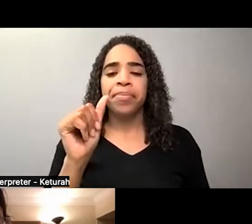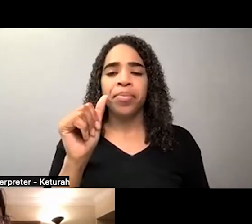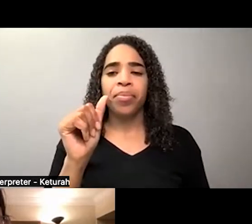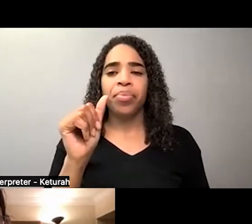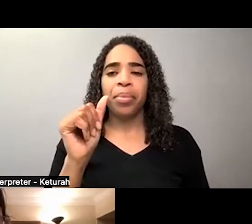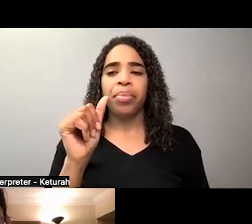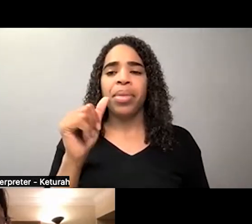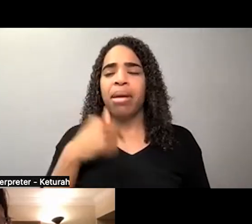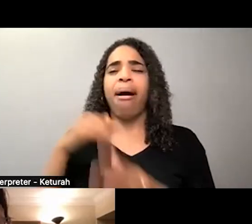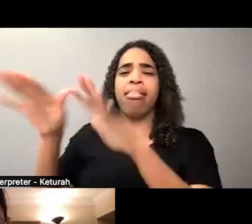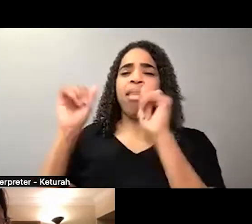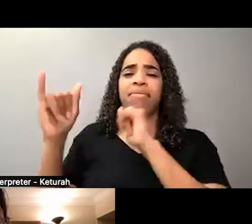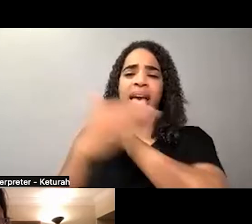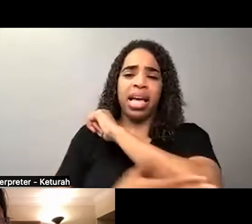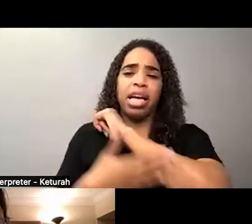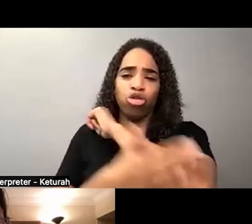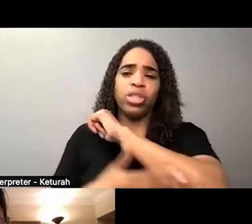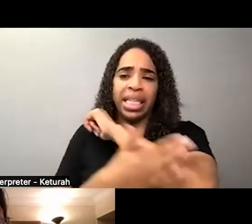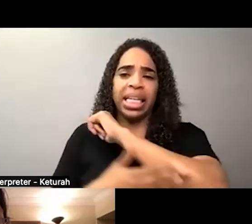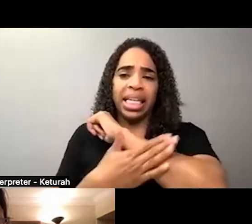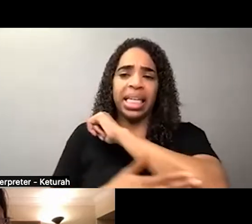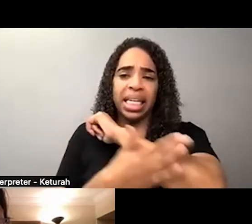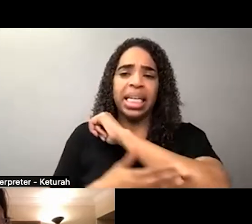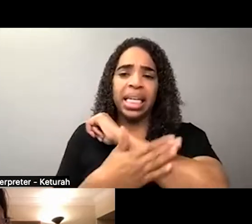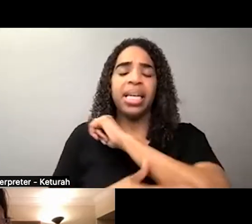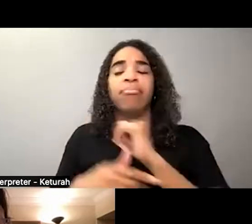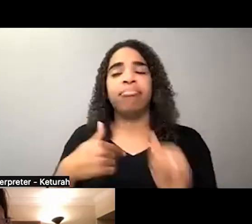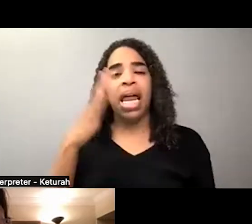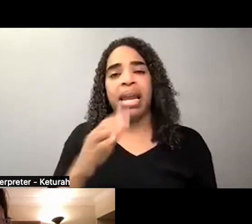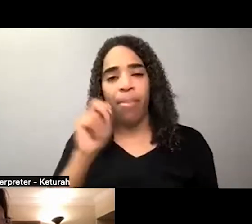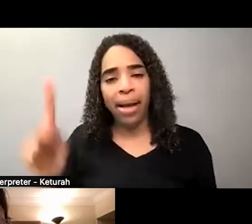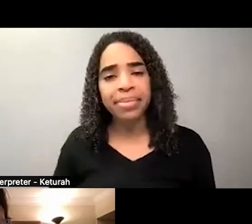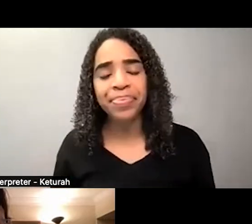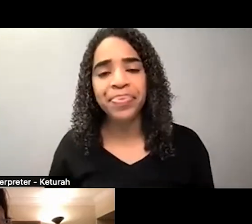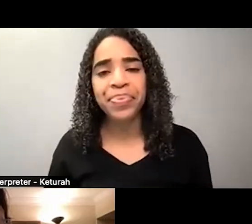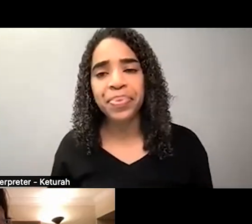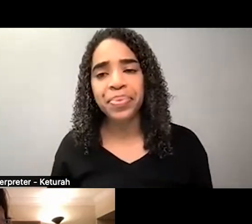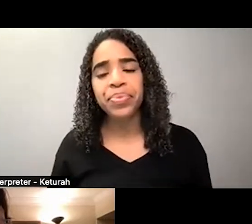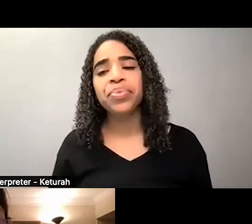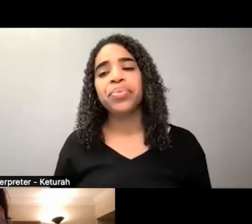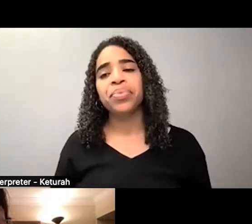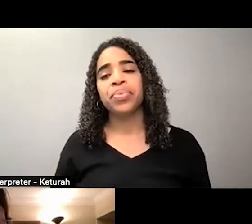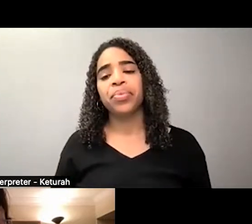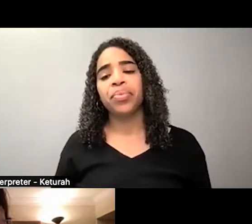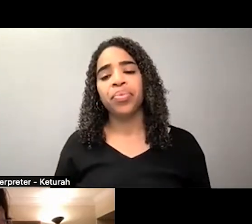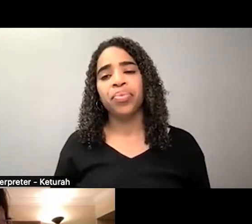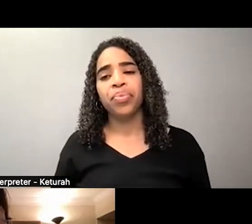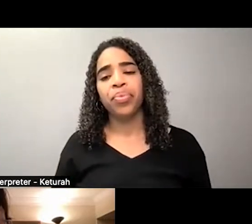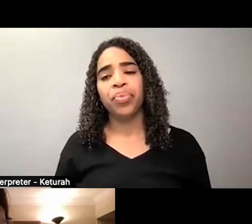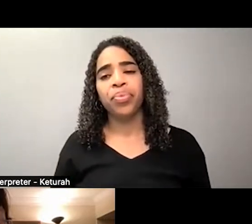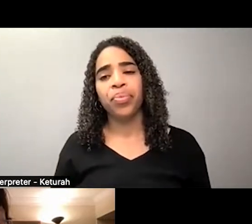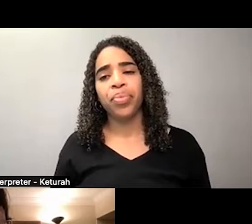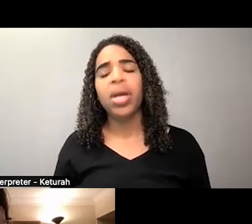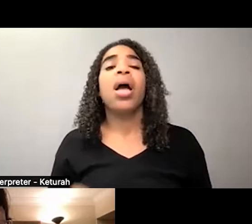left the country for premiere, and I found I'm not gonna come back. But then I stayed